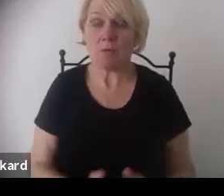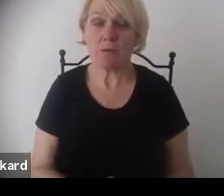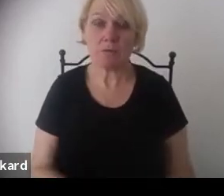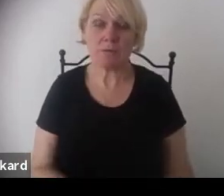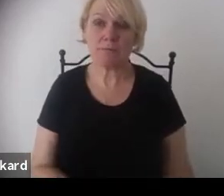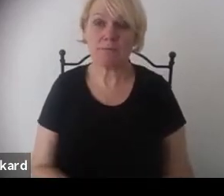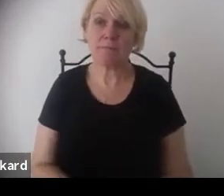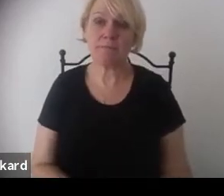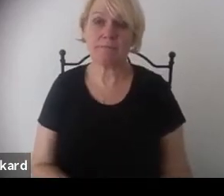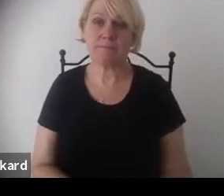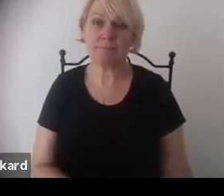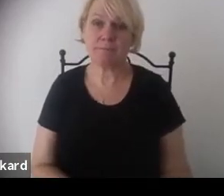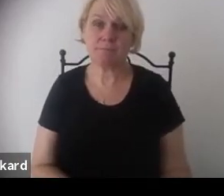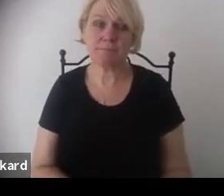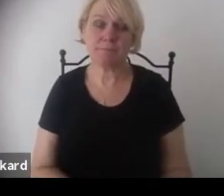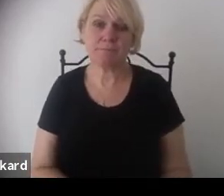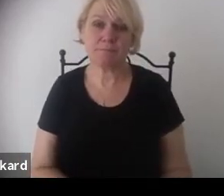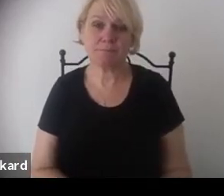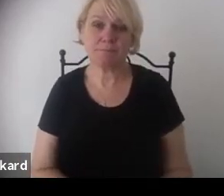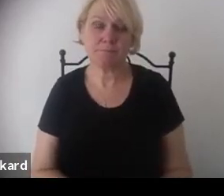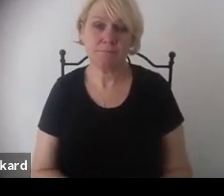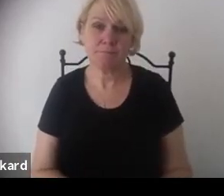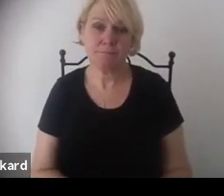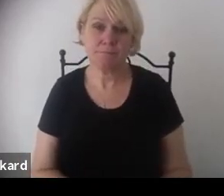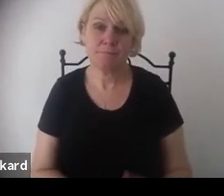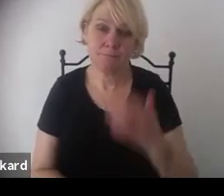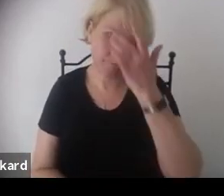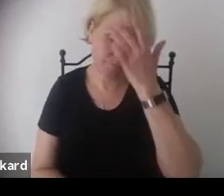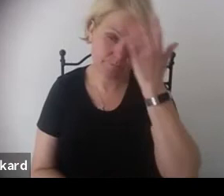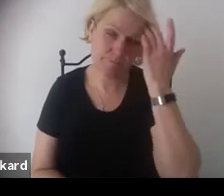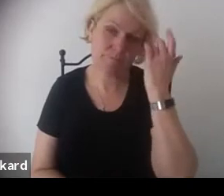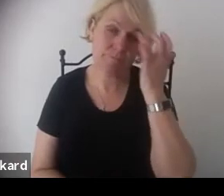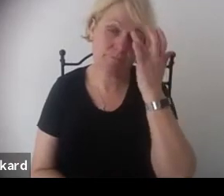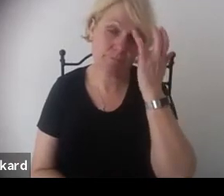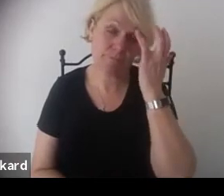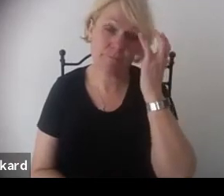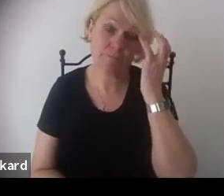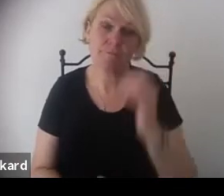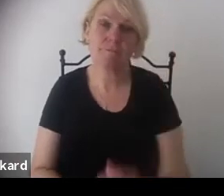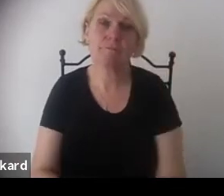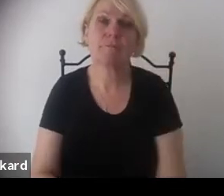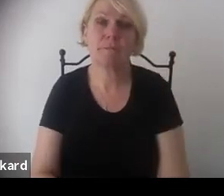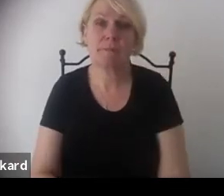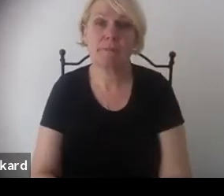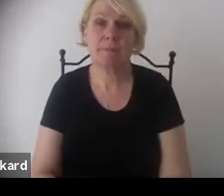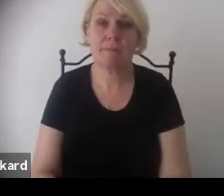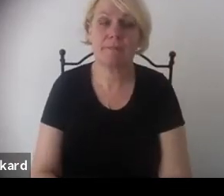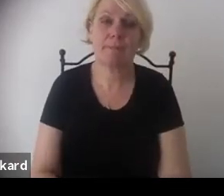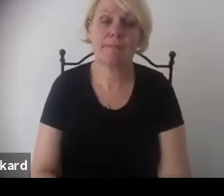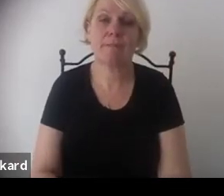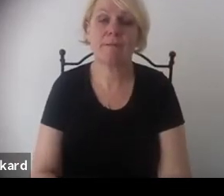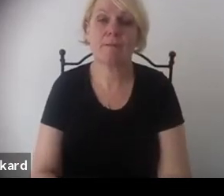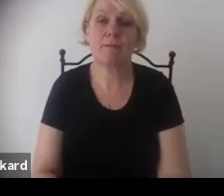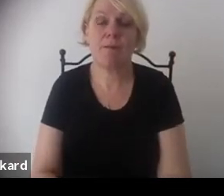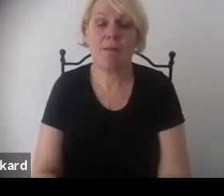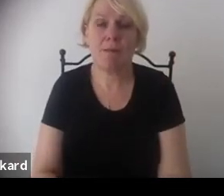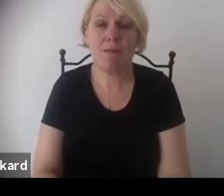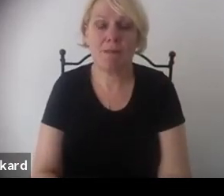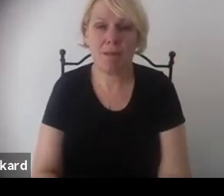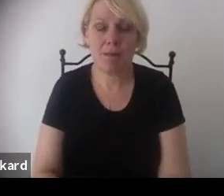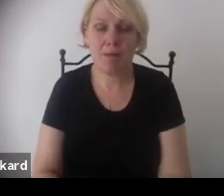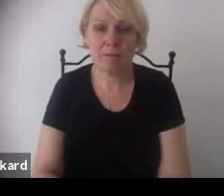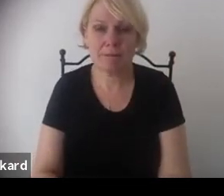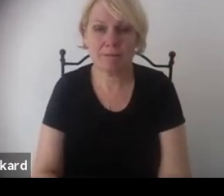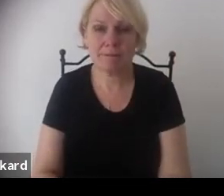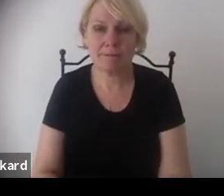Sorry, I was just on mute then, saying that's helpful. It just gives you kind of understanding of what the wait times potentially are.